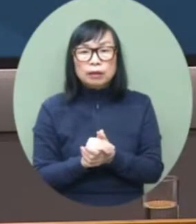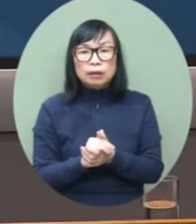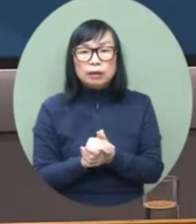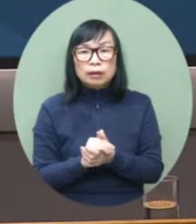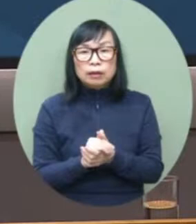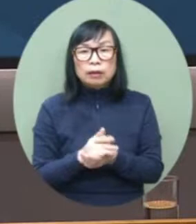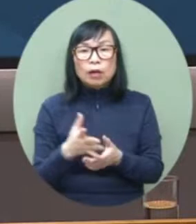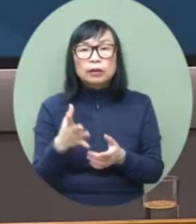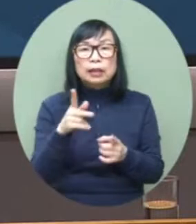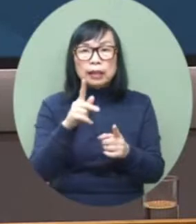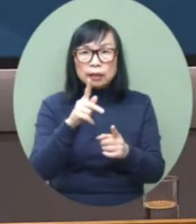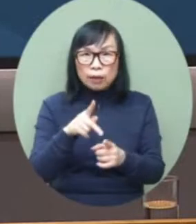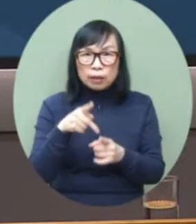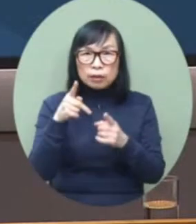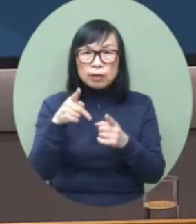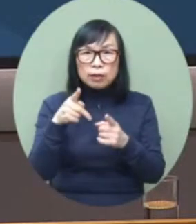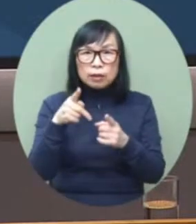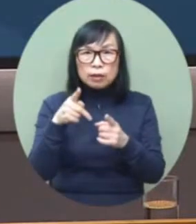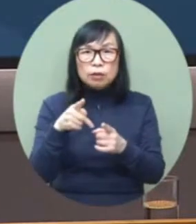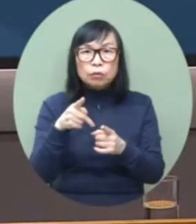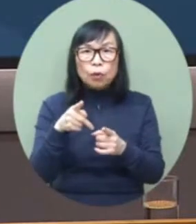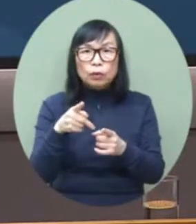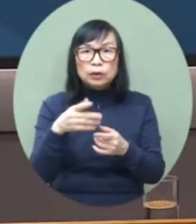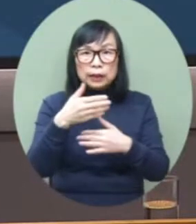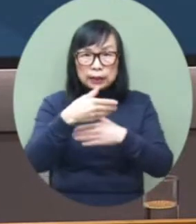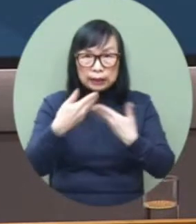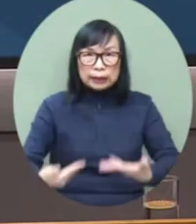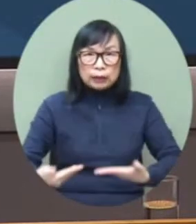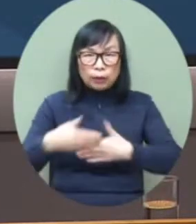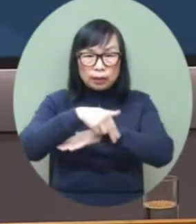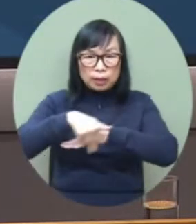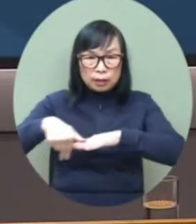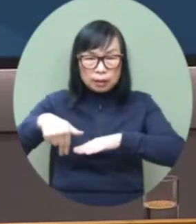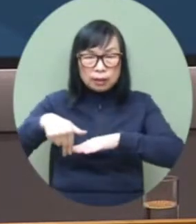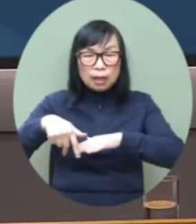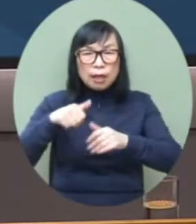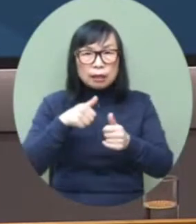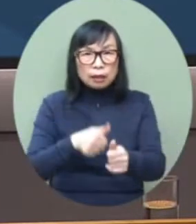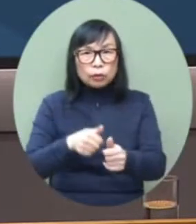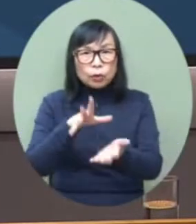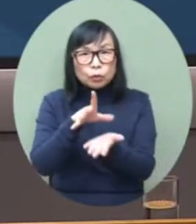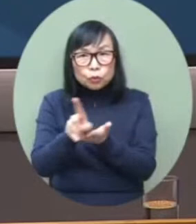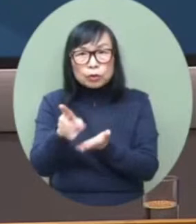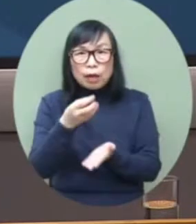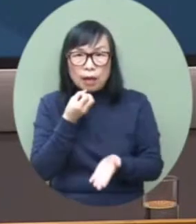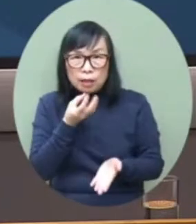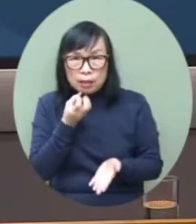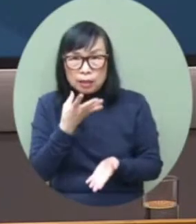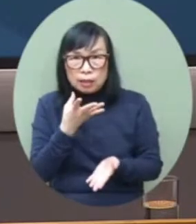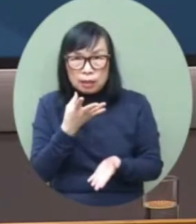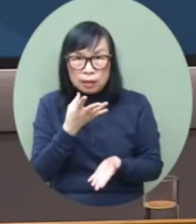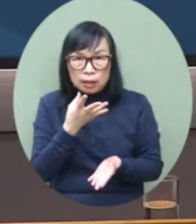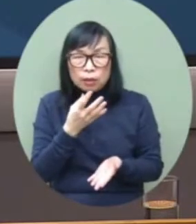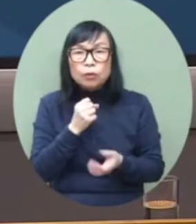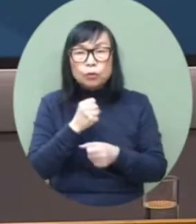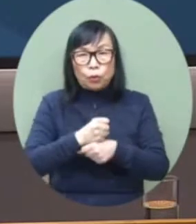facilities based on expert opinions and also the